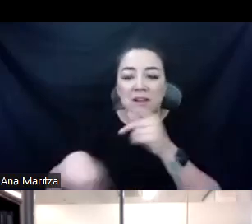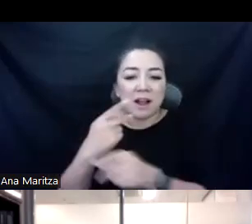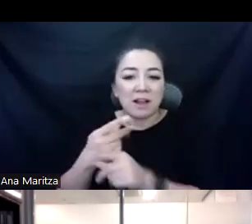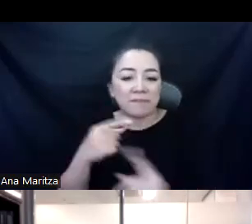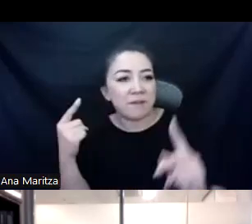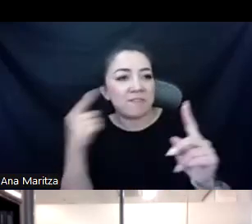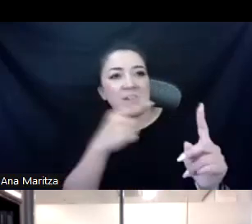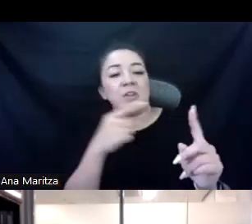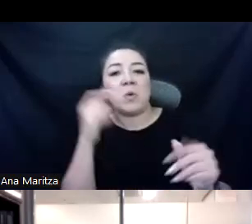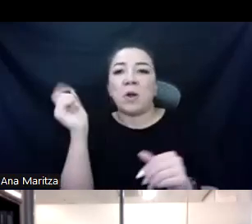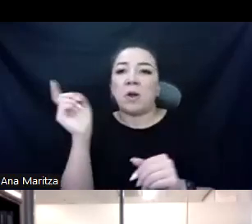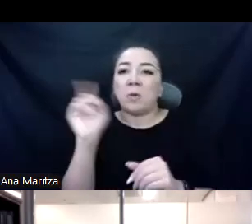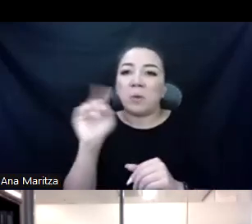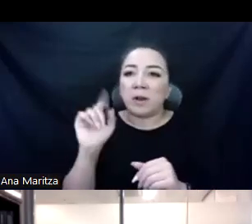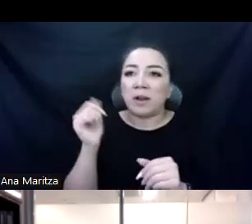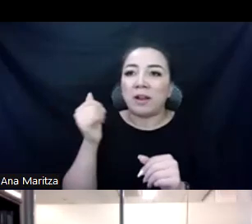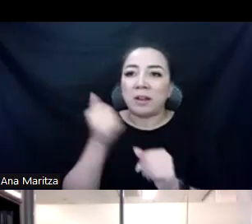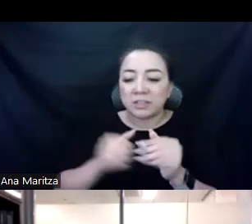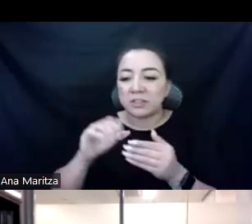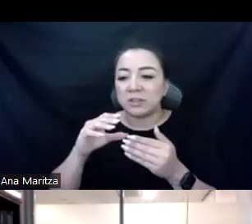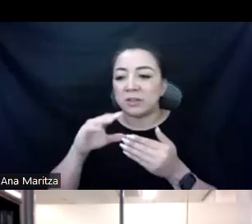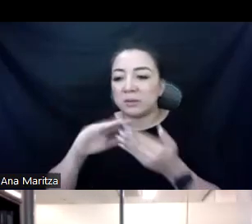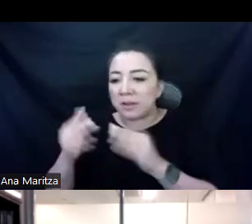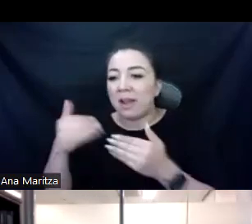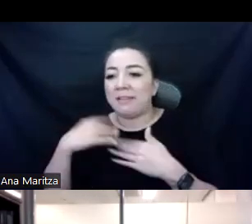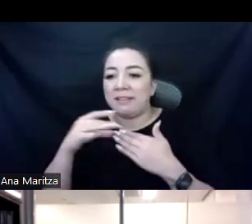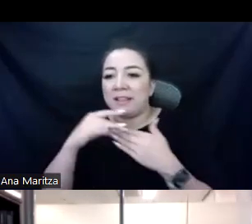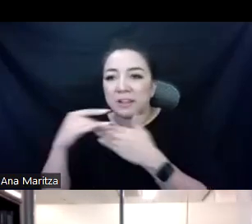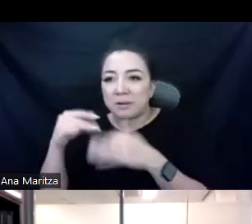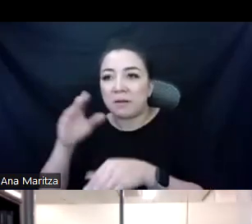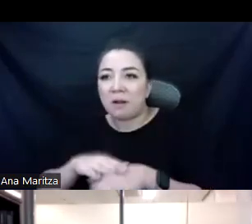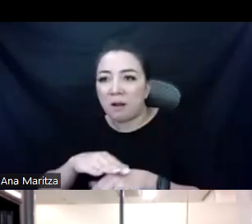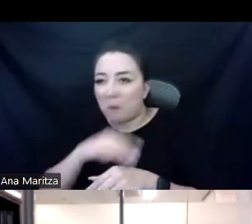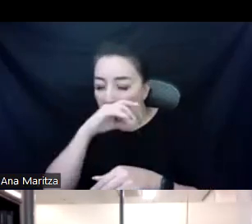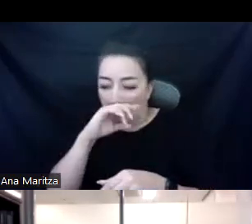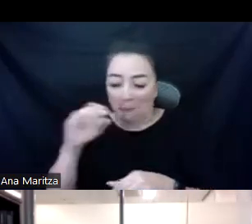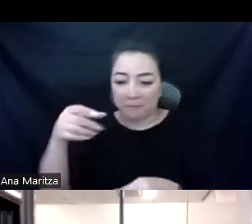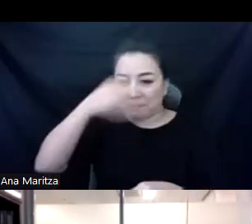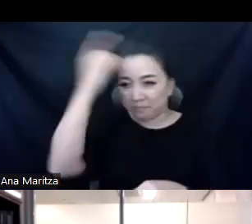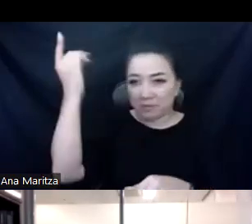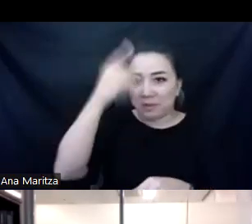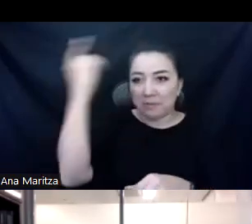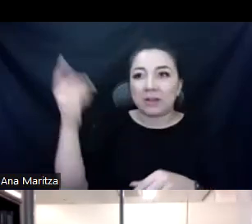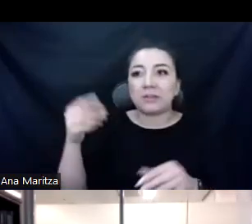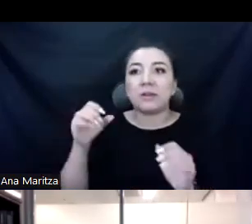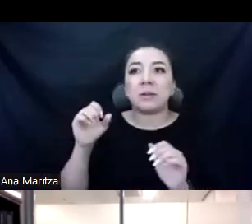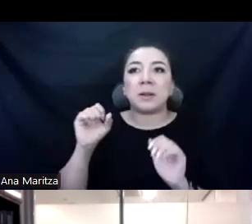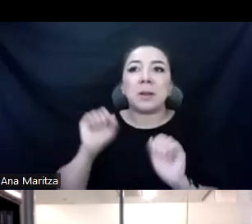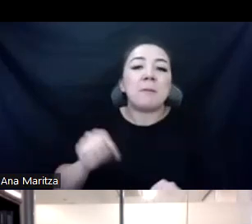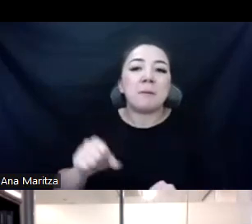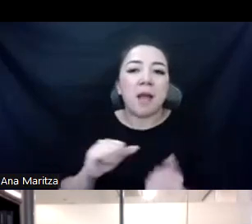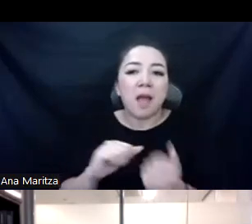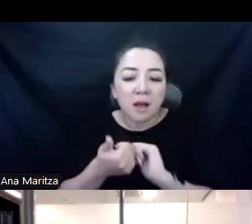where every community's got leadership on dementia capability, how